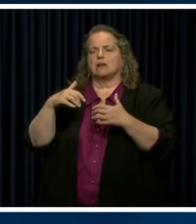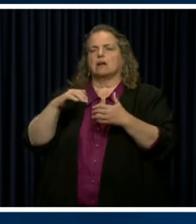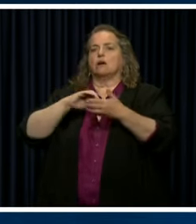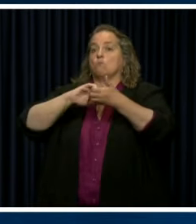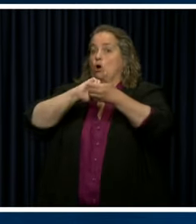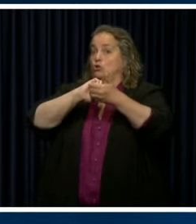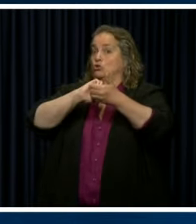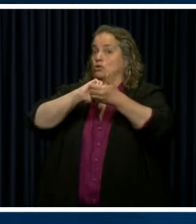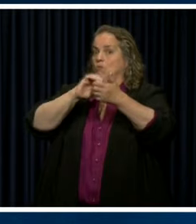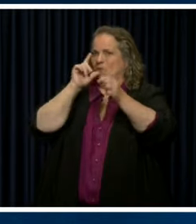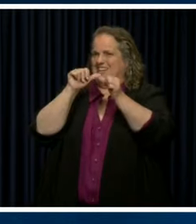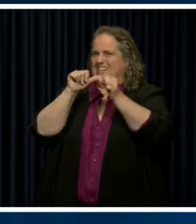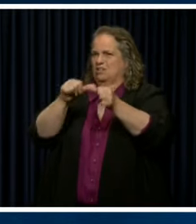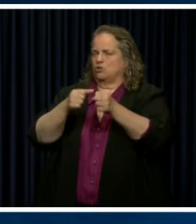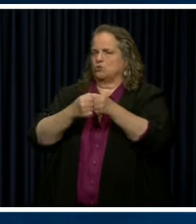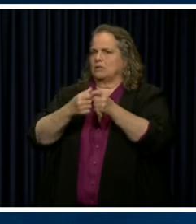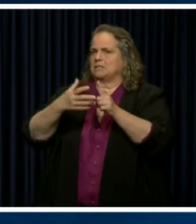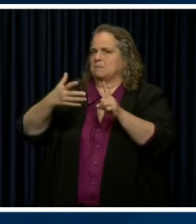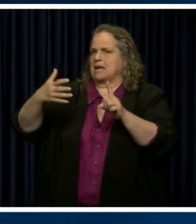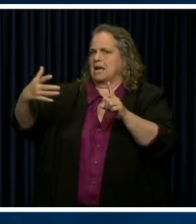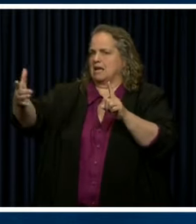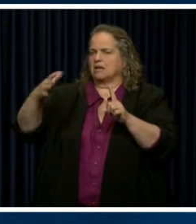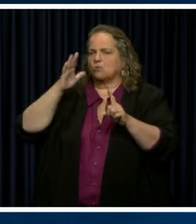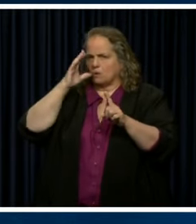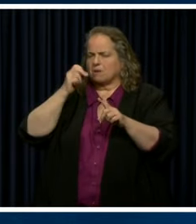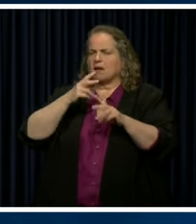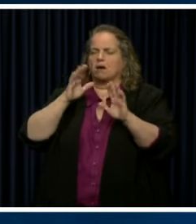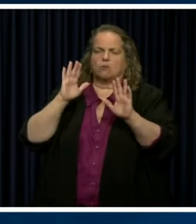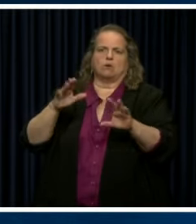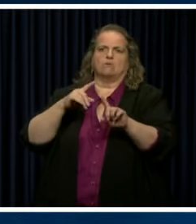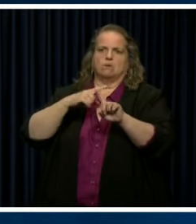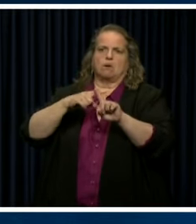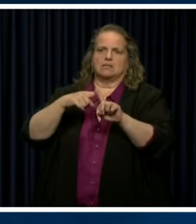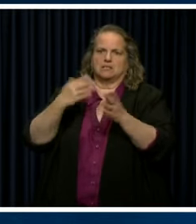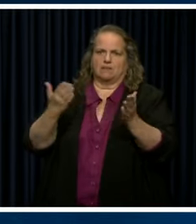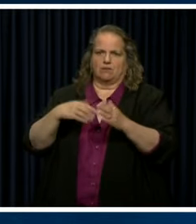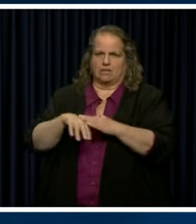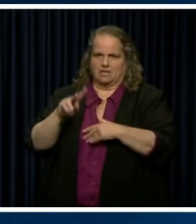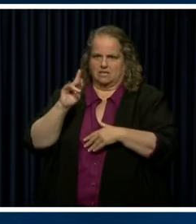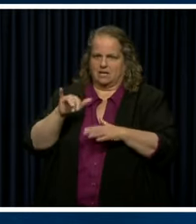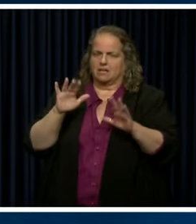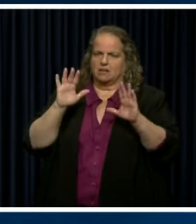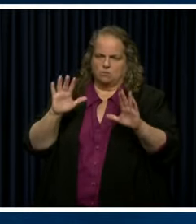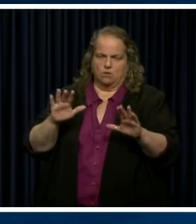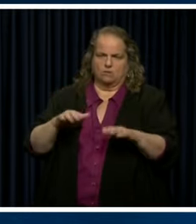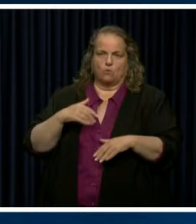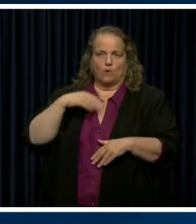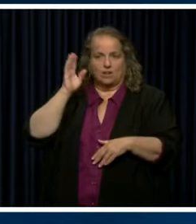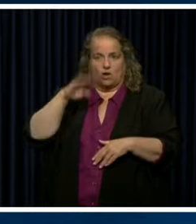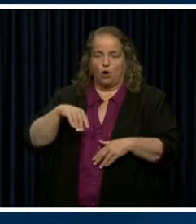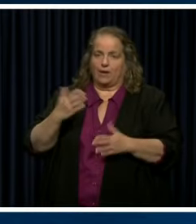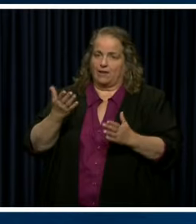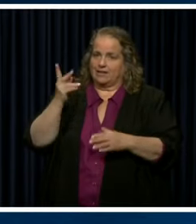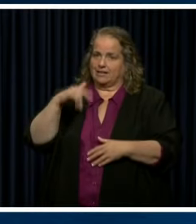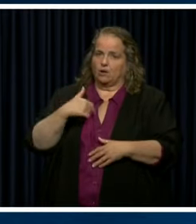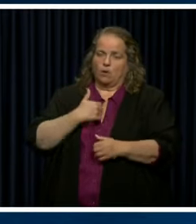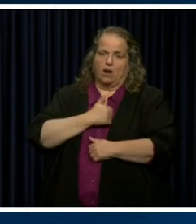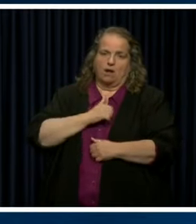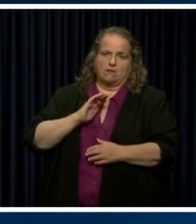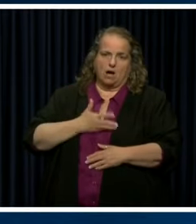expand. It'll be a real positive in Kentucky. We all know in Kentucky we love our Walmarts and so many